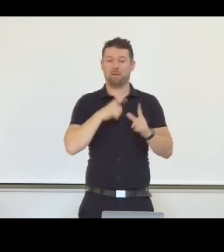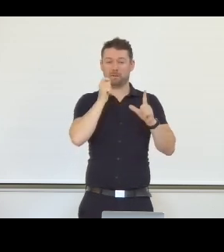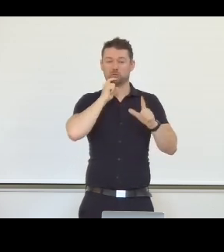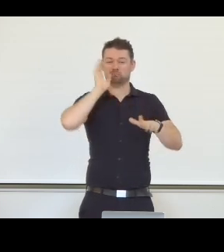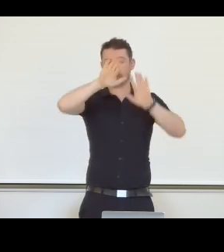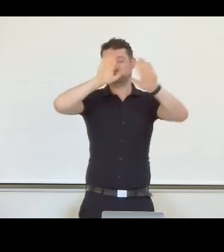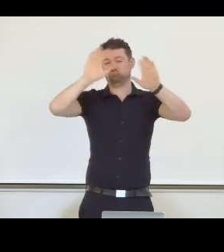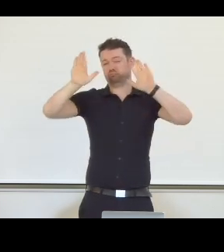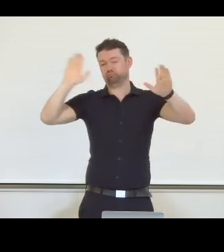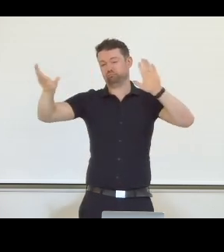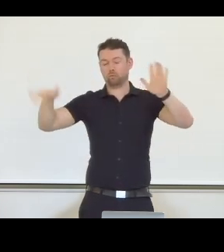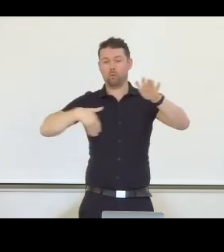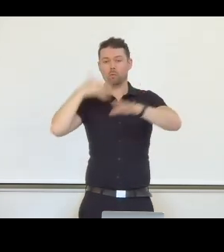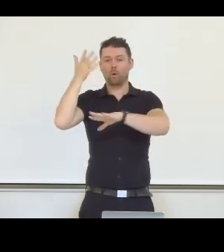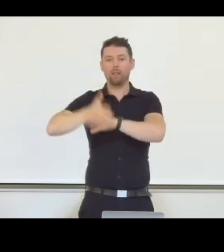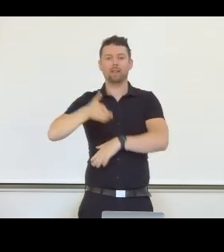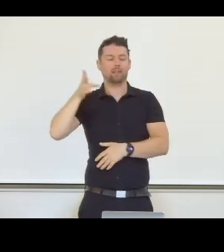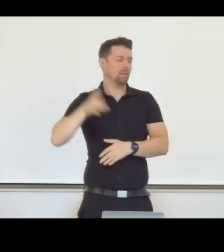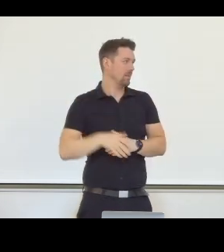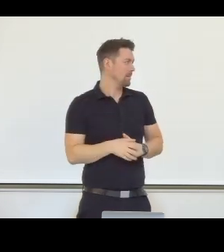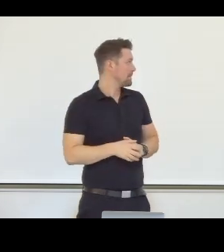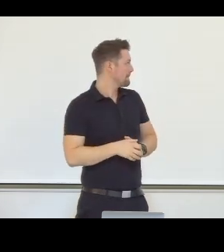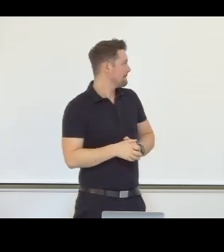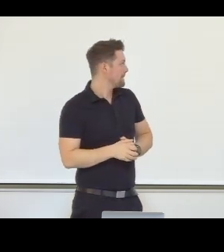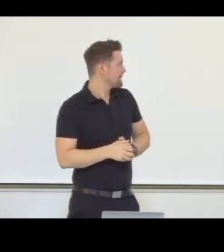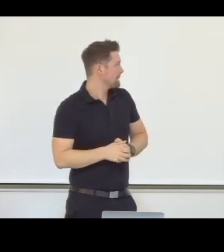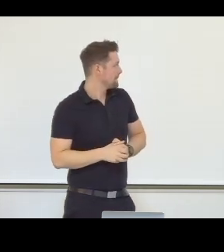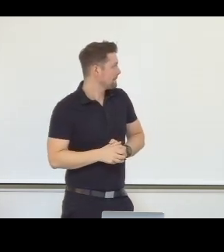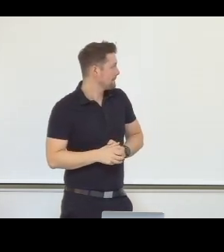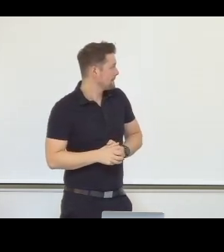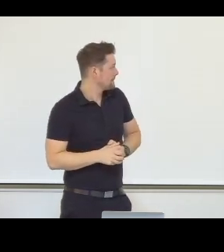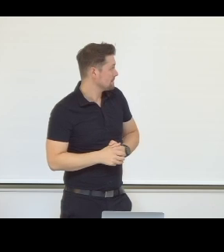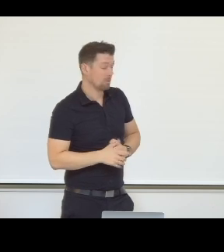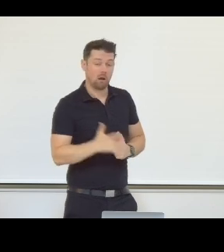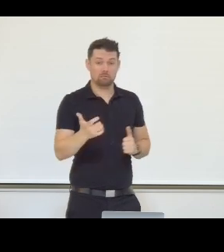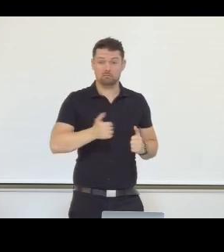little envelopes. But basically, this was our room.